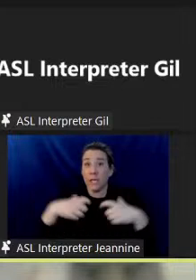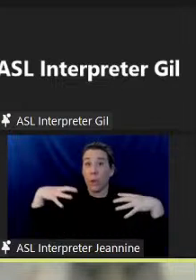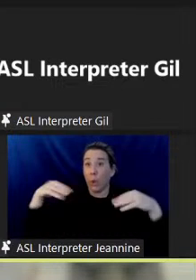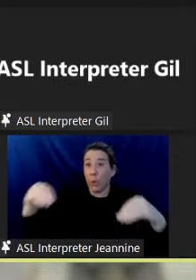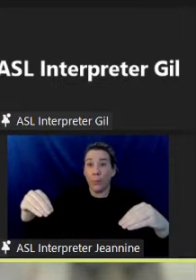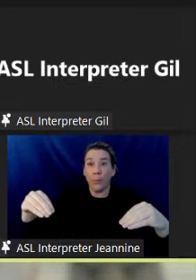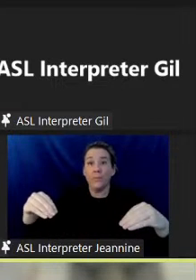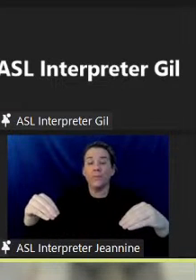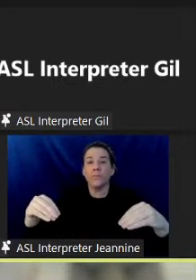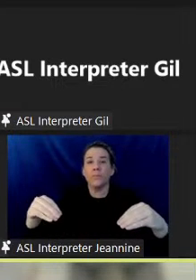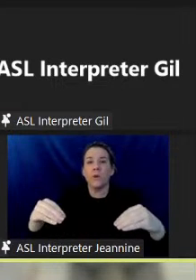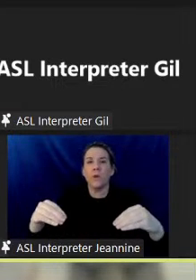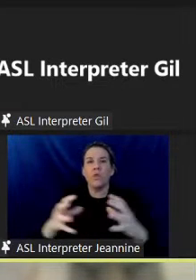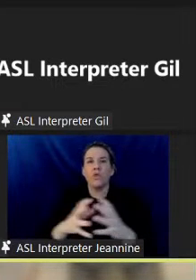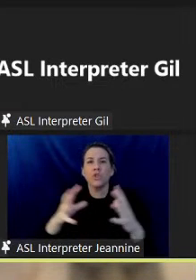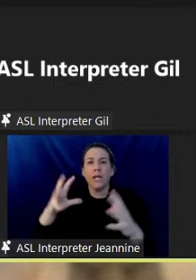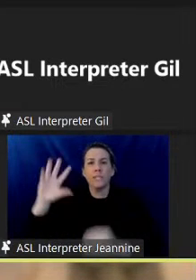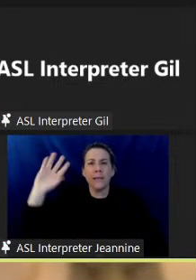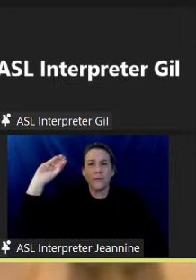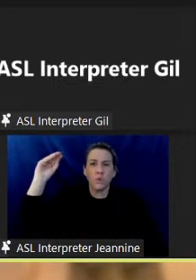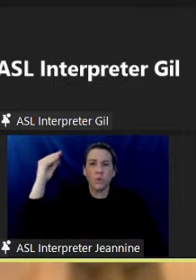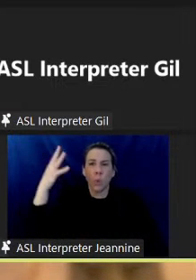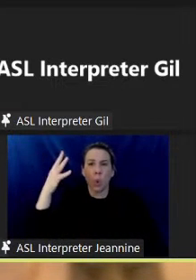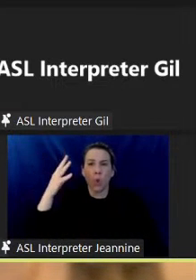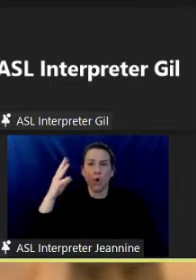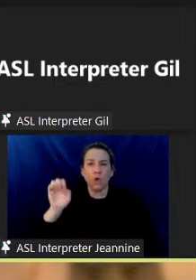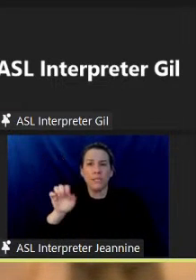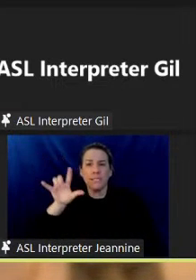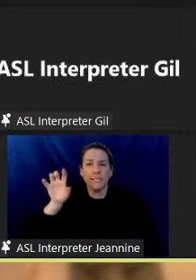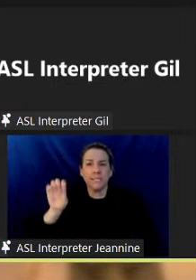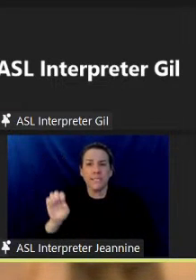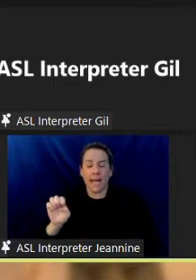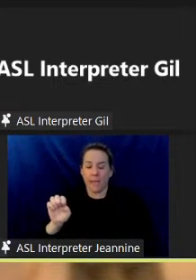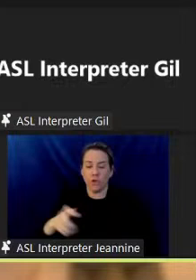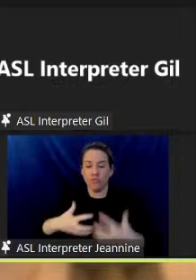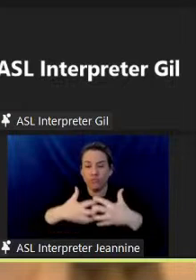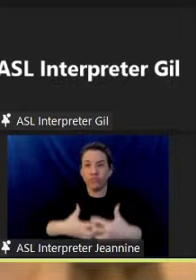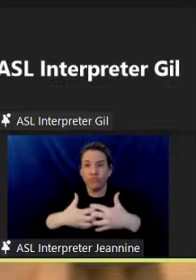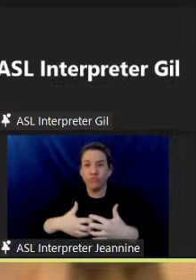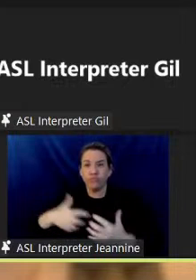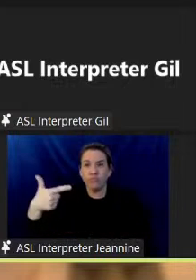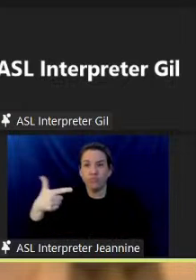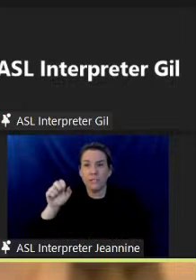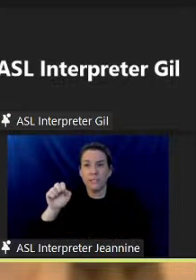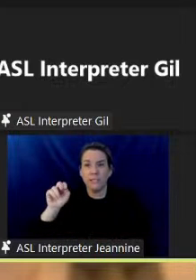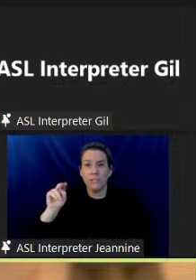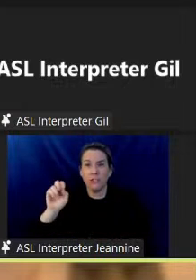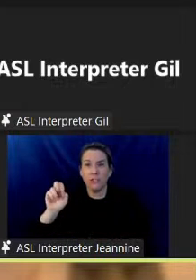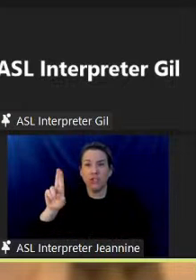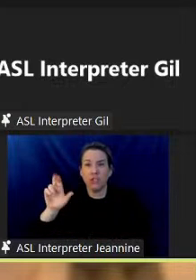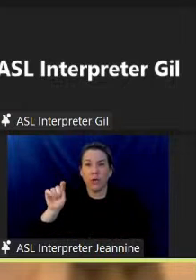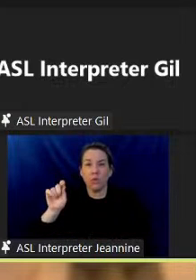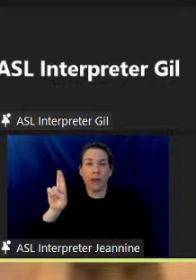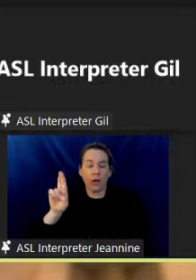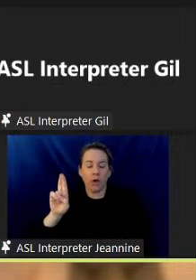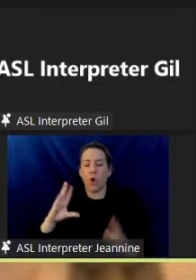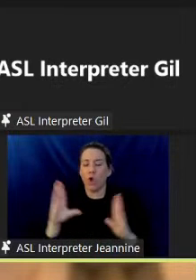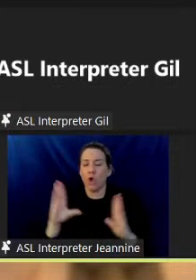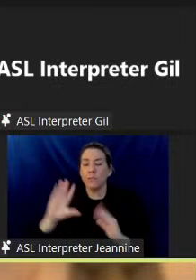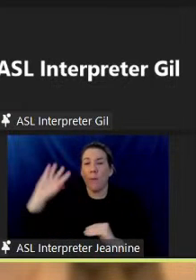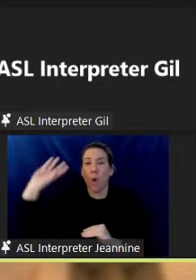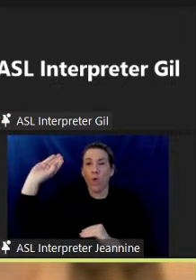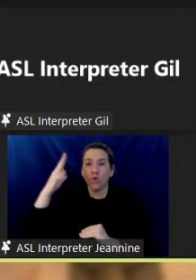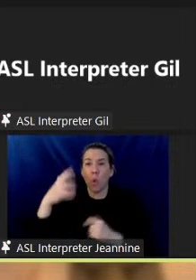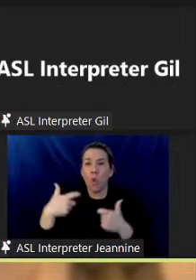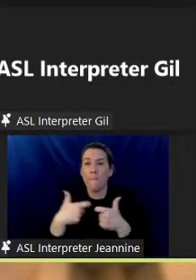of solar style generators and little small solar powered battery backup